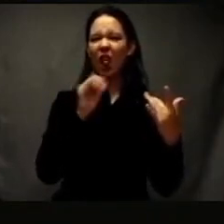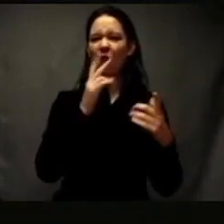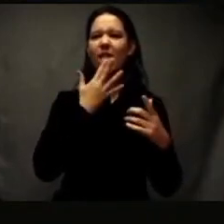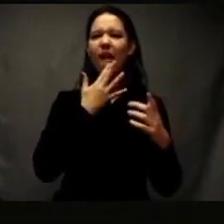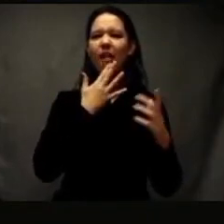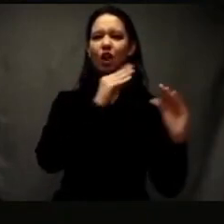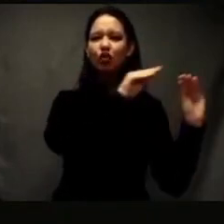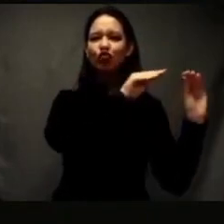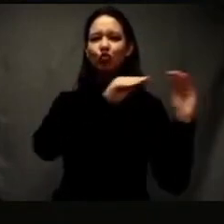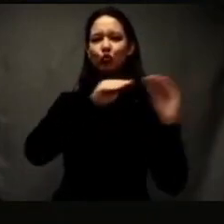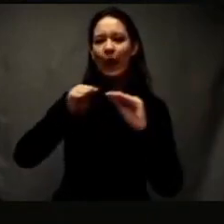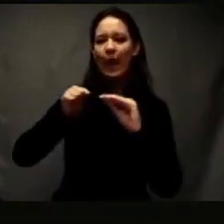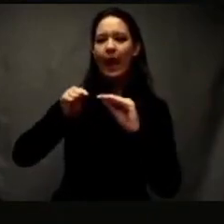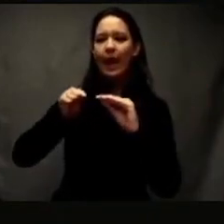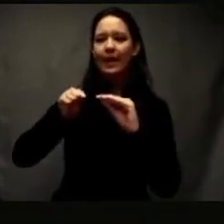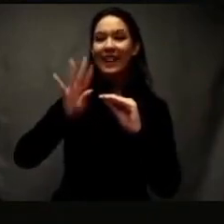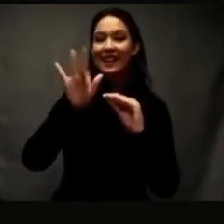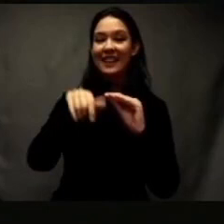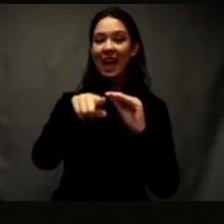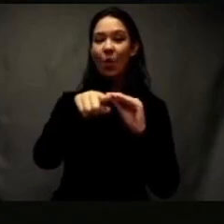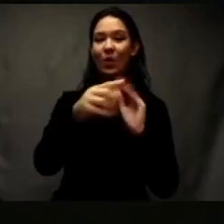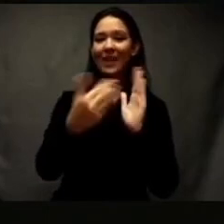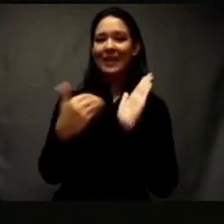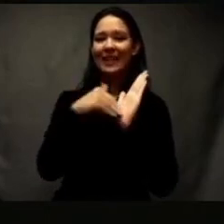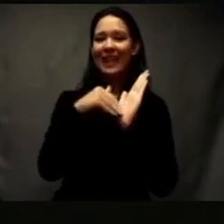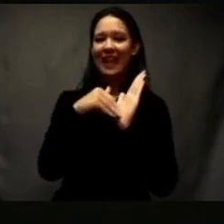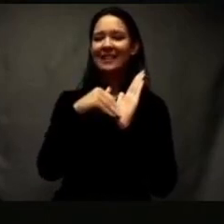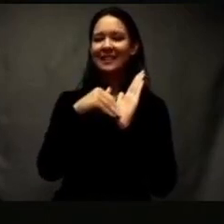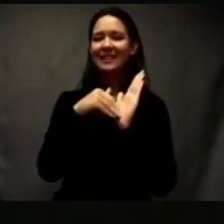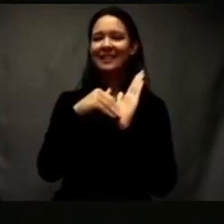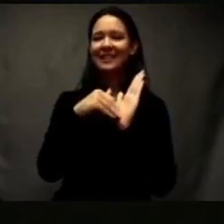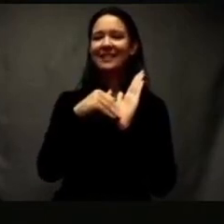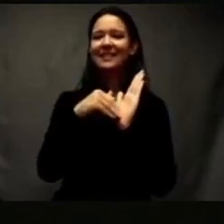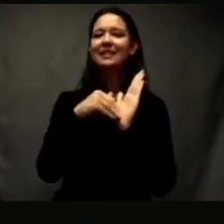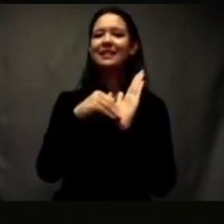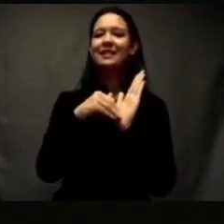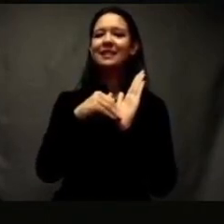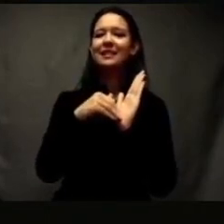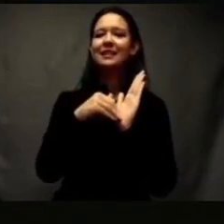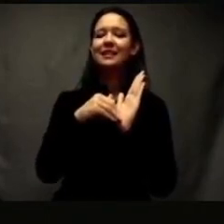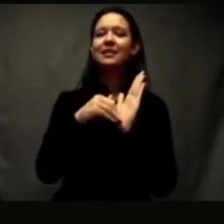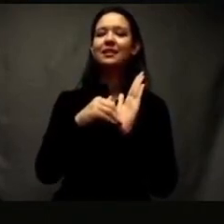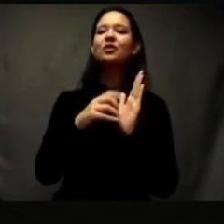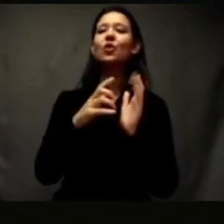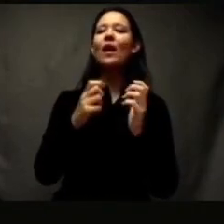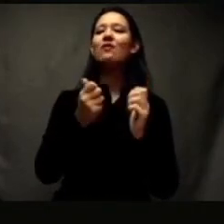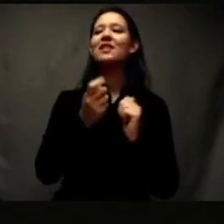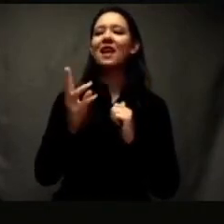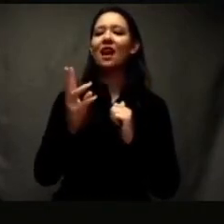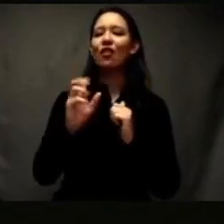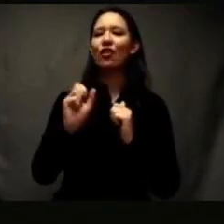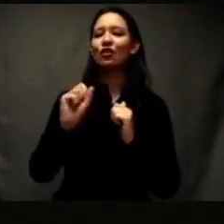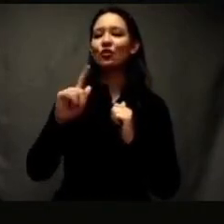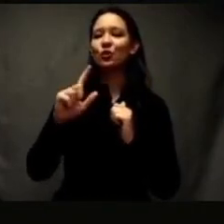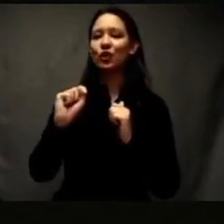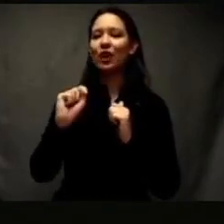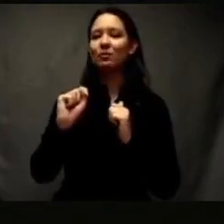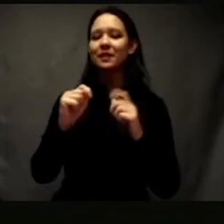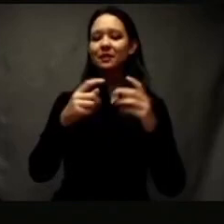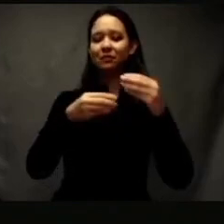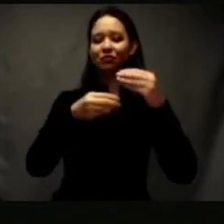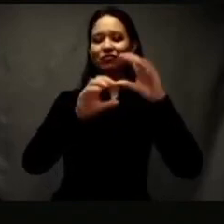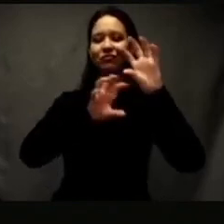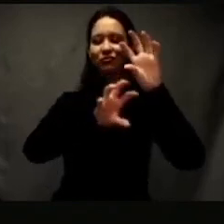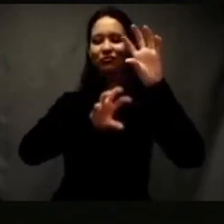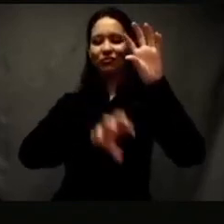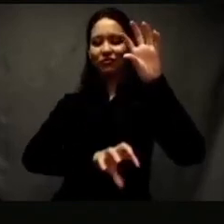drag this block again. And so you'll see that we're going to have multiple scripts running so that shark can move in different directions.